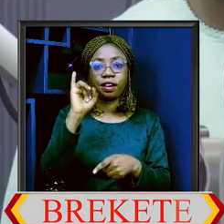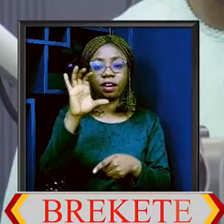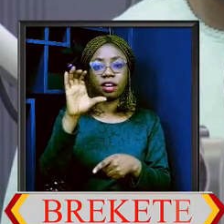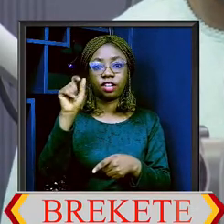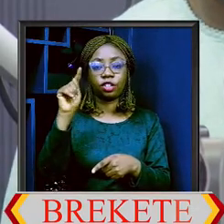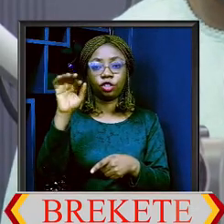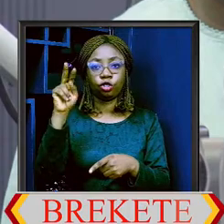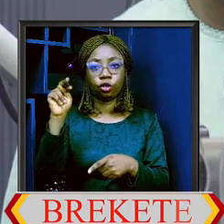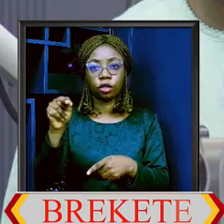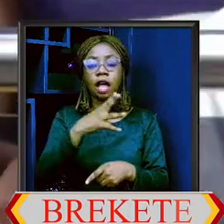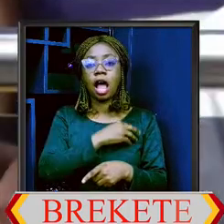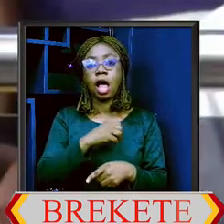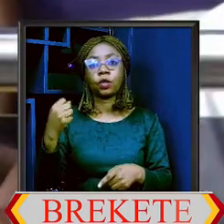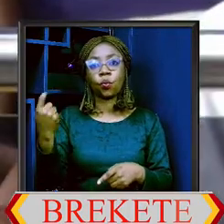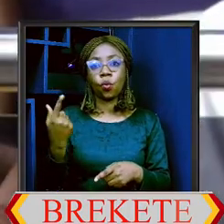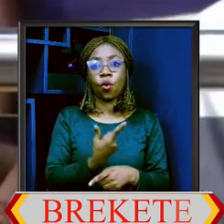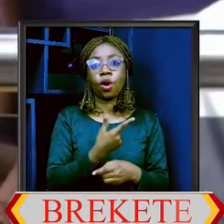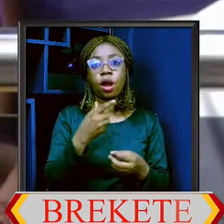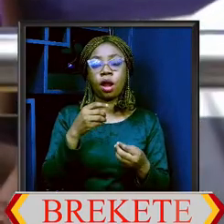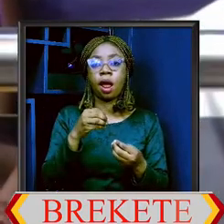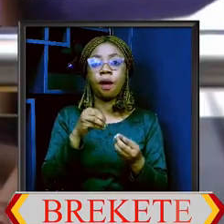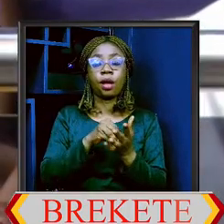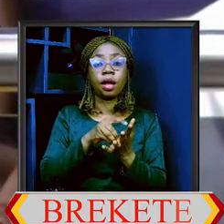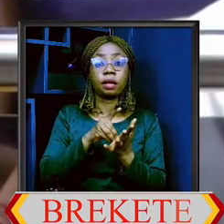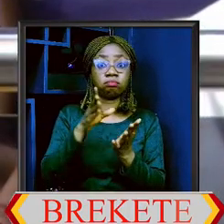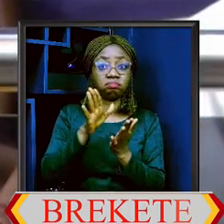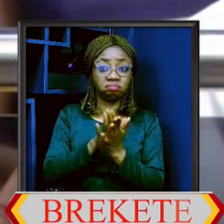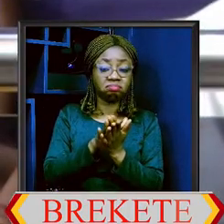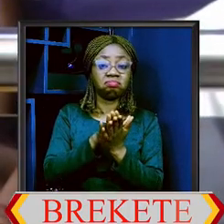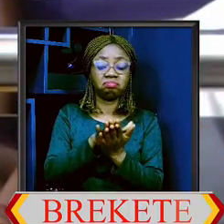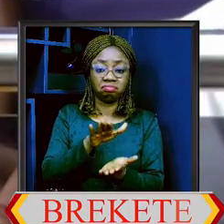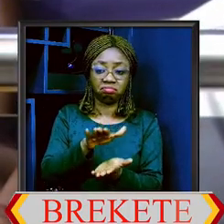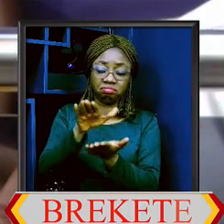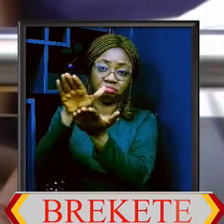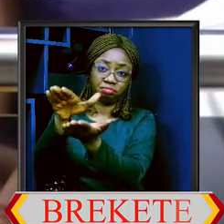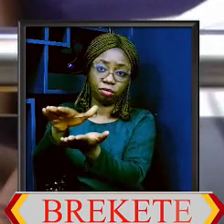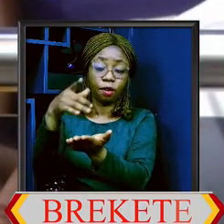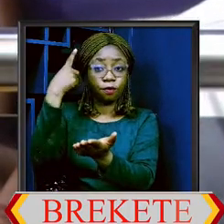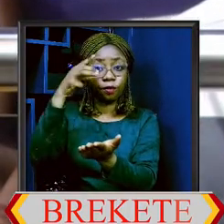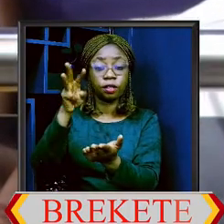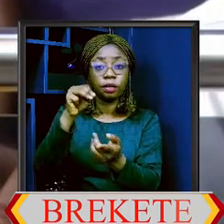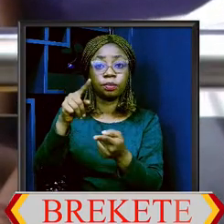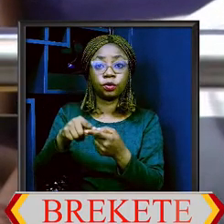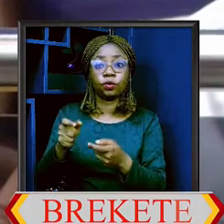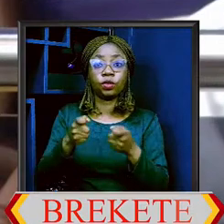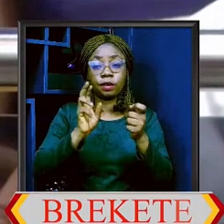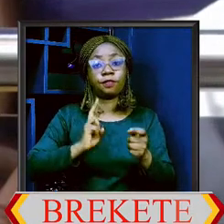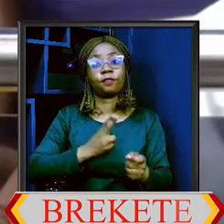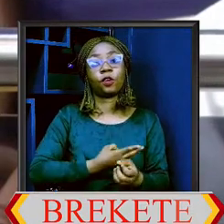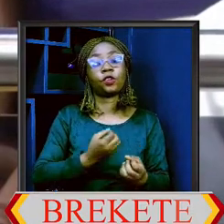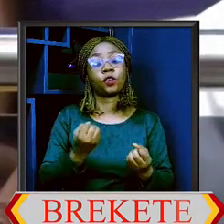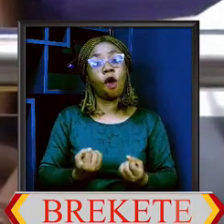and all our details were taken for them to give us